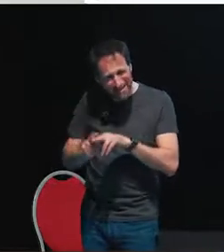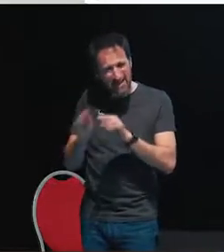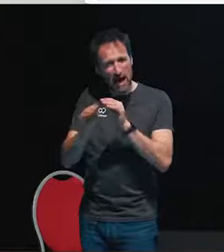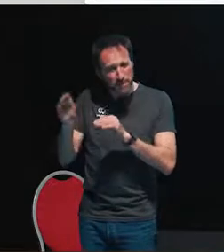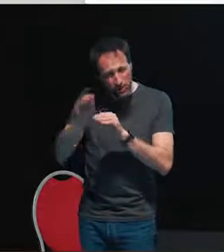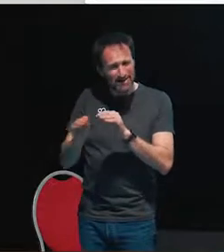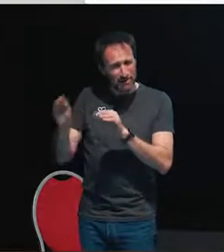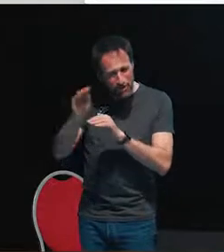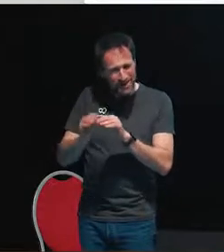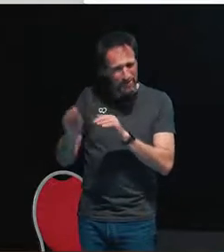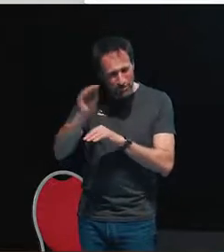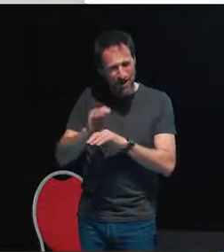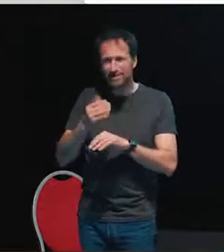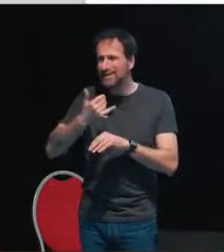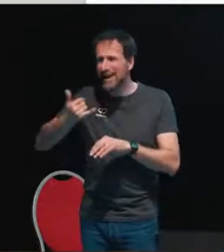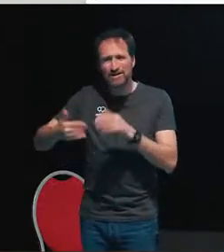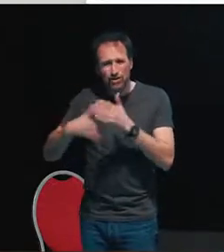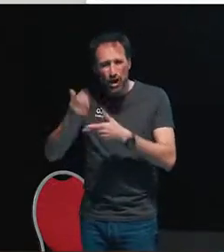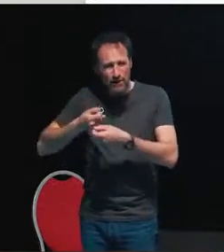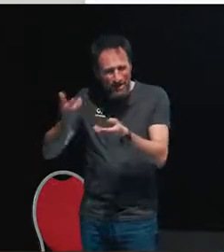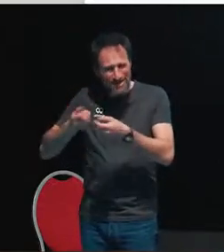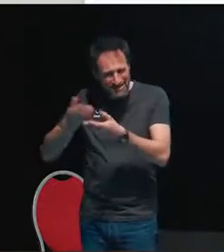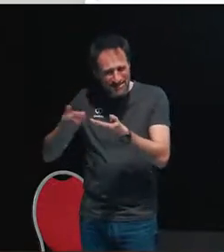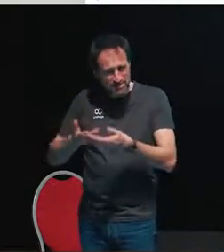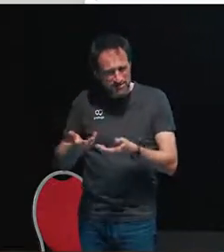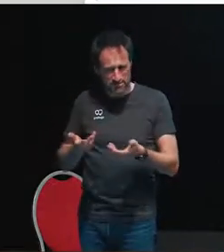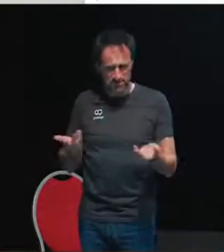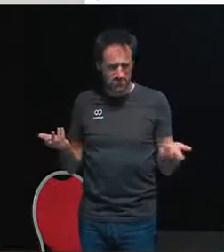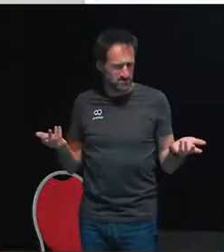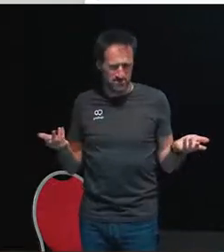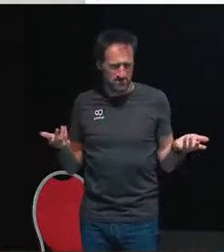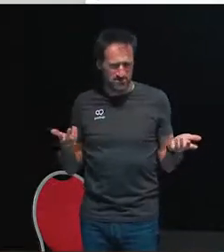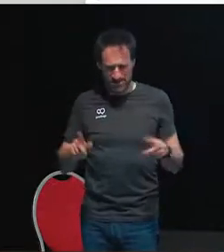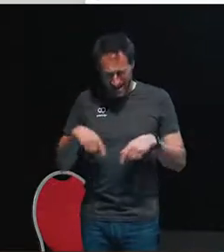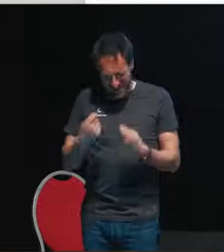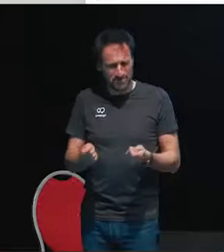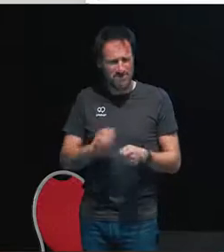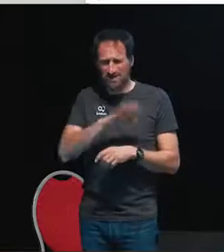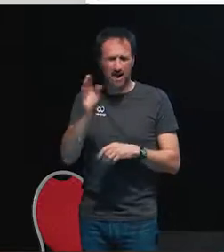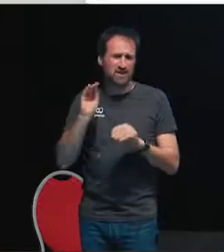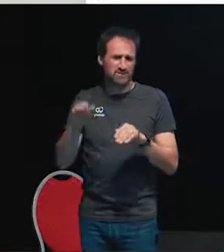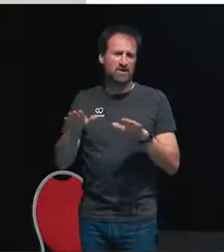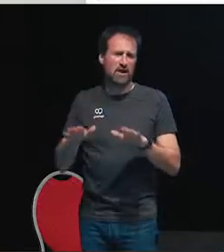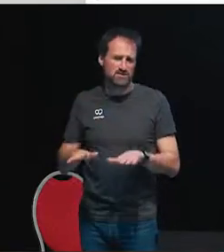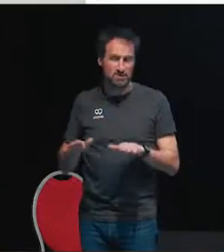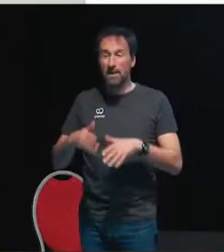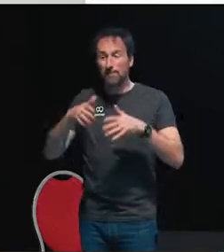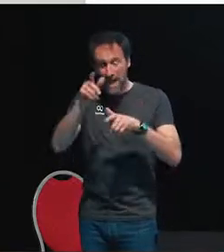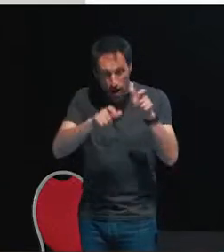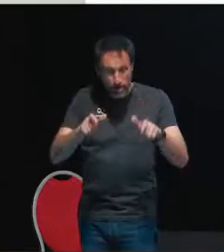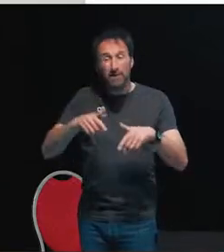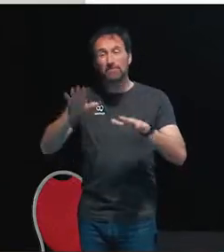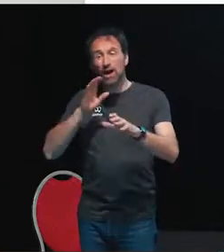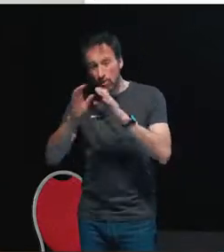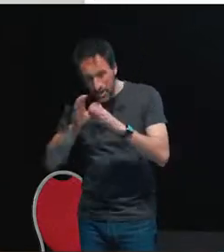all these new releases that are coming out and at the end things just get slower you have more people more communication and things start to slow down